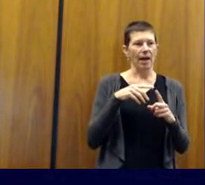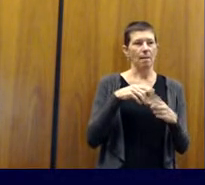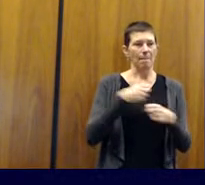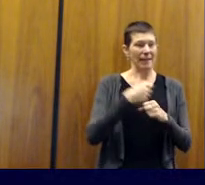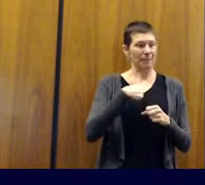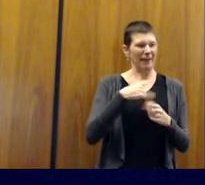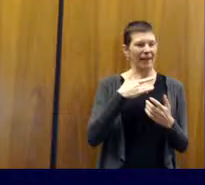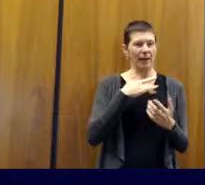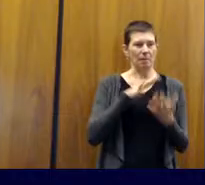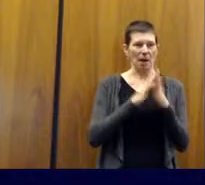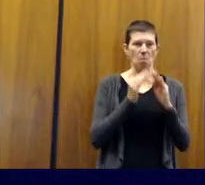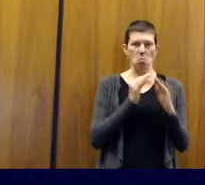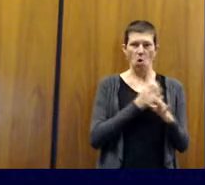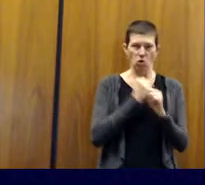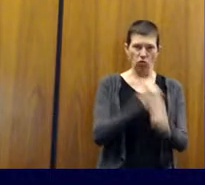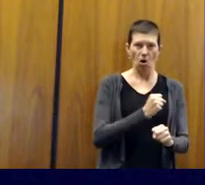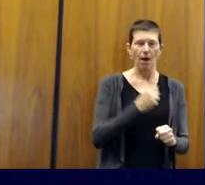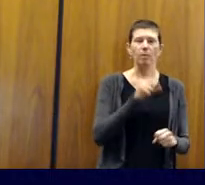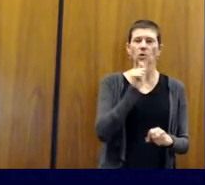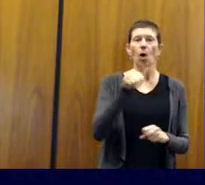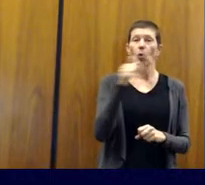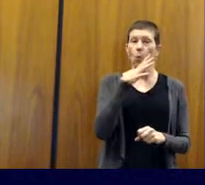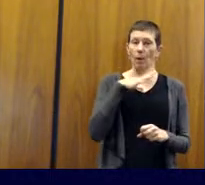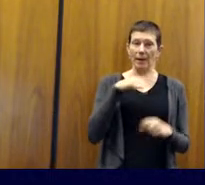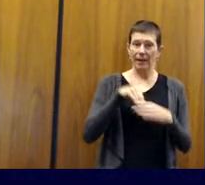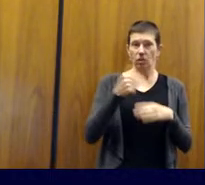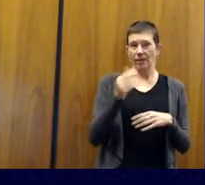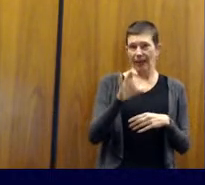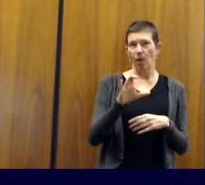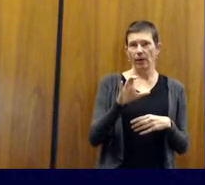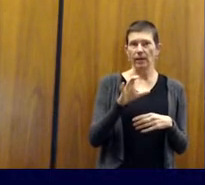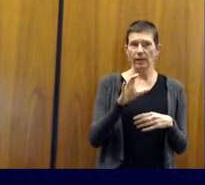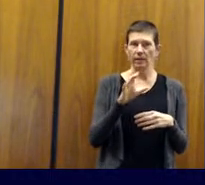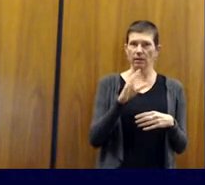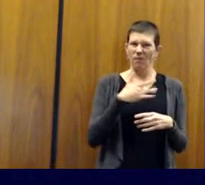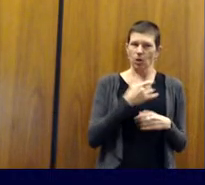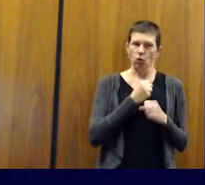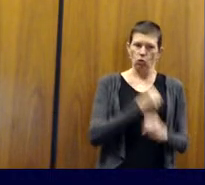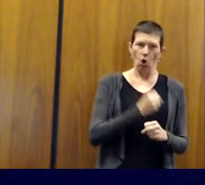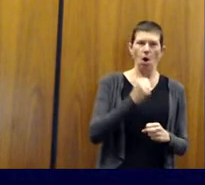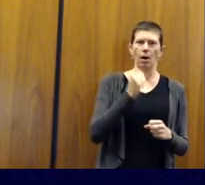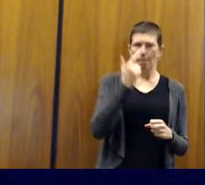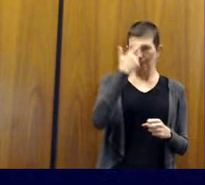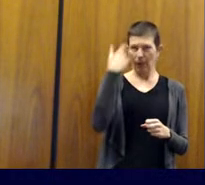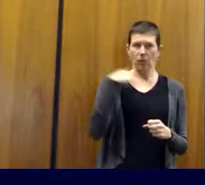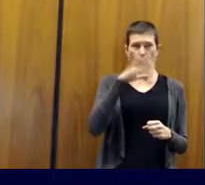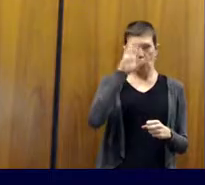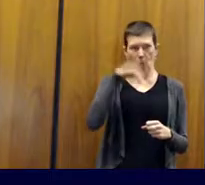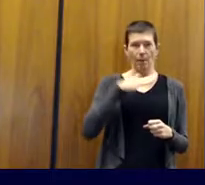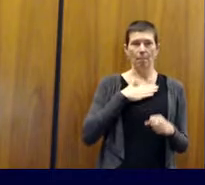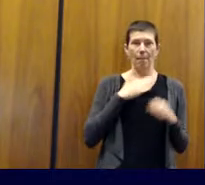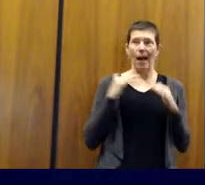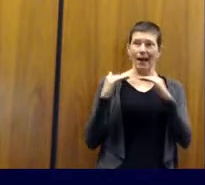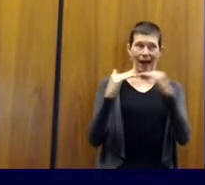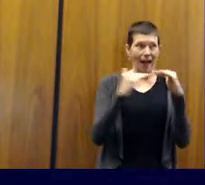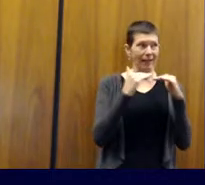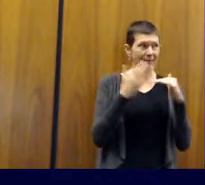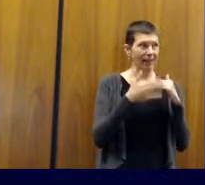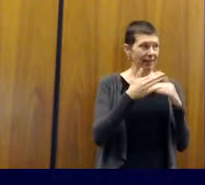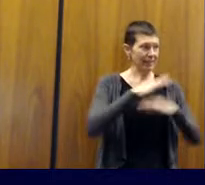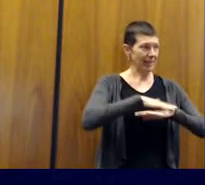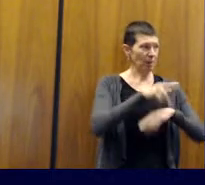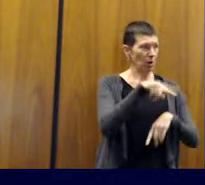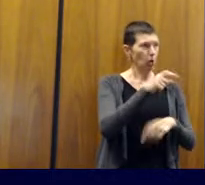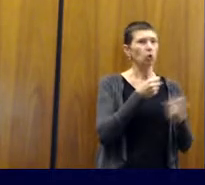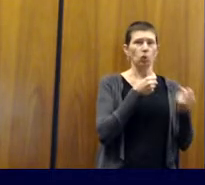me, and I'm sure other women in Genesee County, to know that, you know, my colleagues around this table support